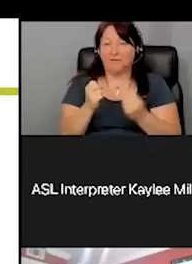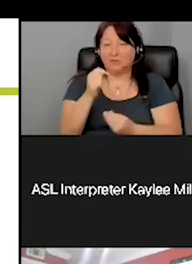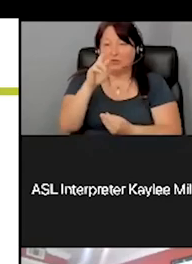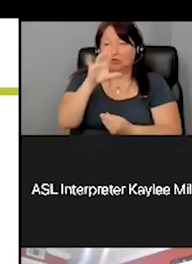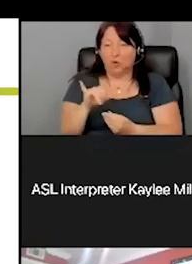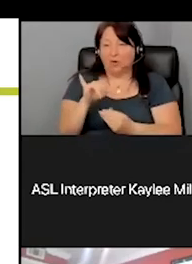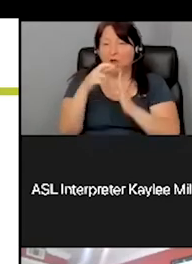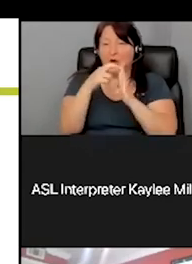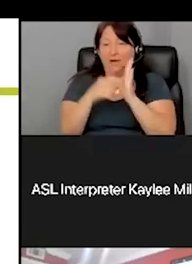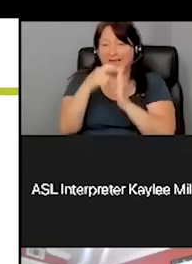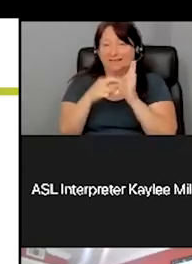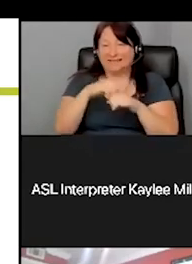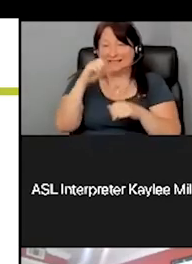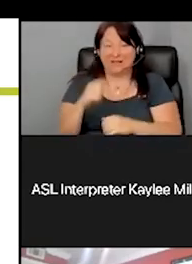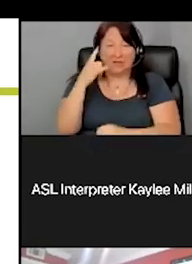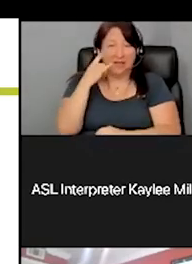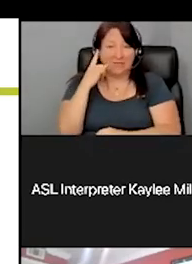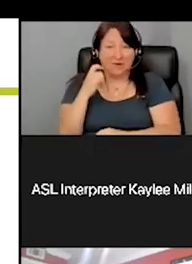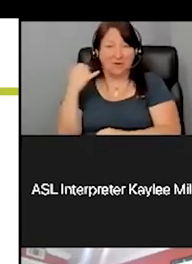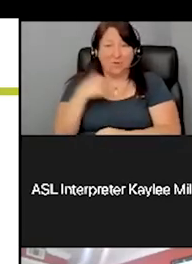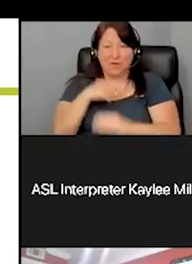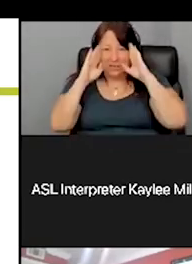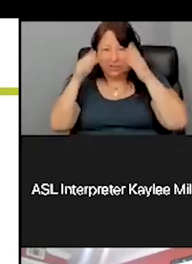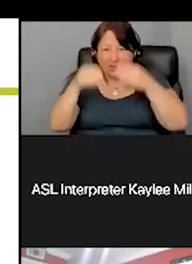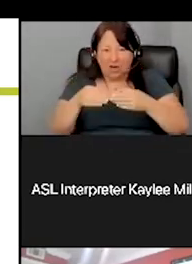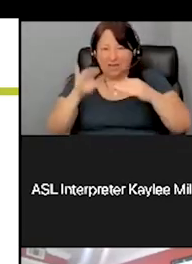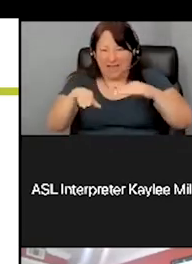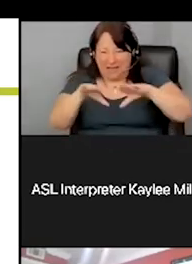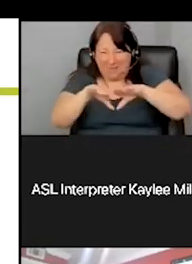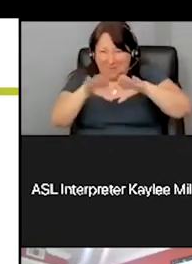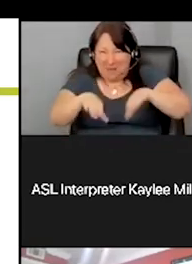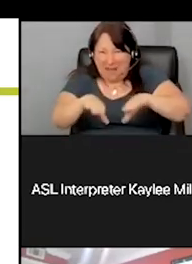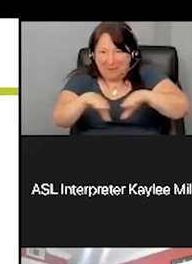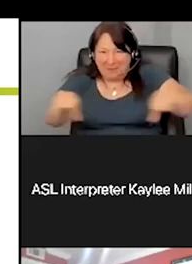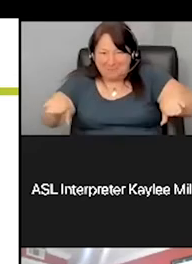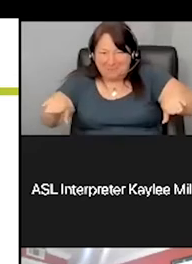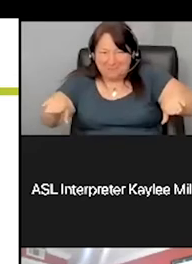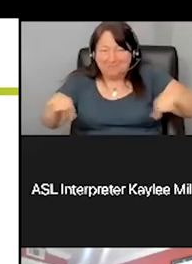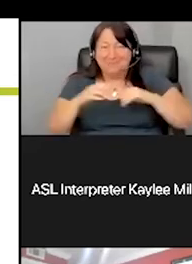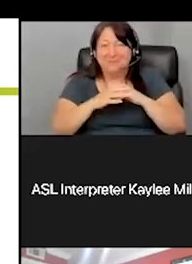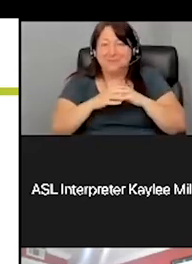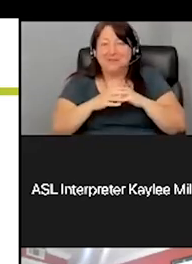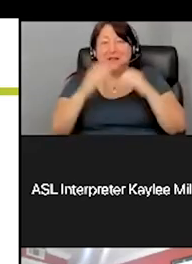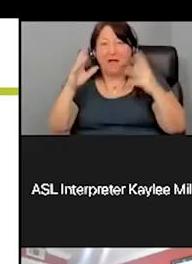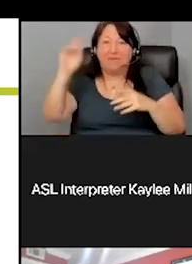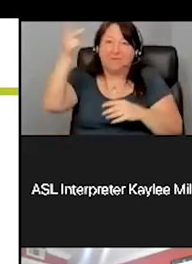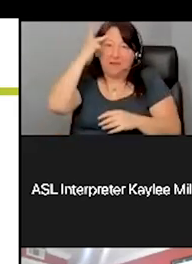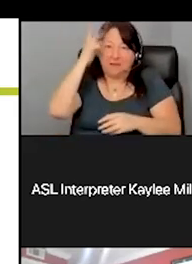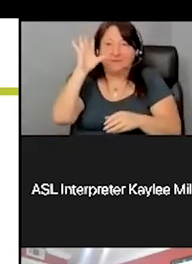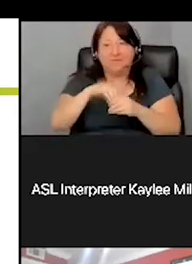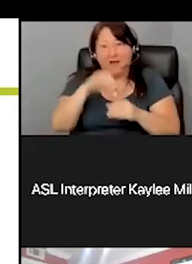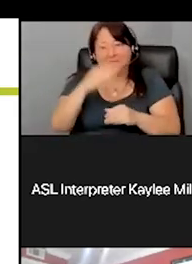Southern California targets that bottom exterior open line. And there's a lot of politics behind why that